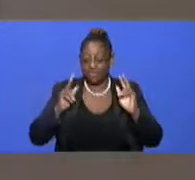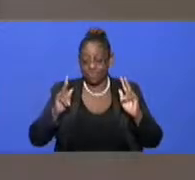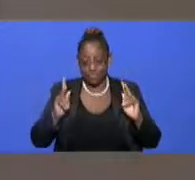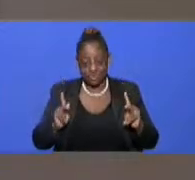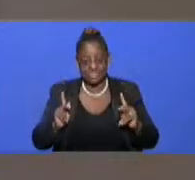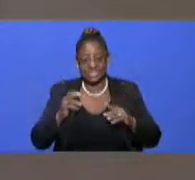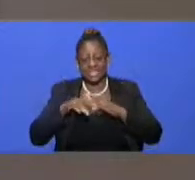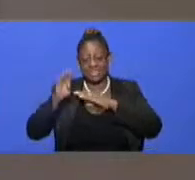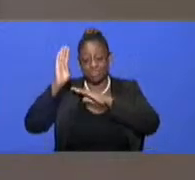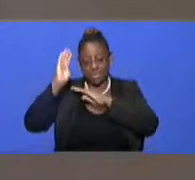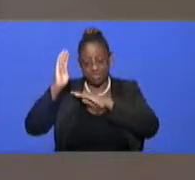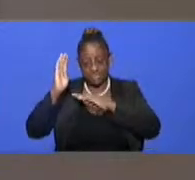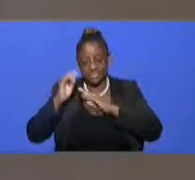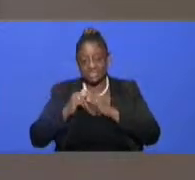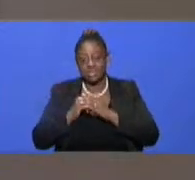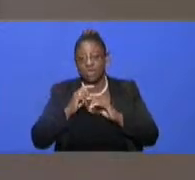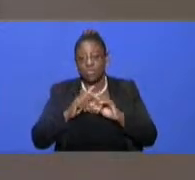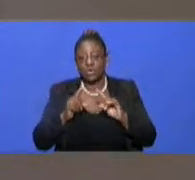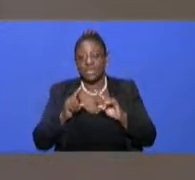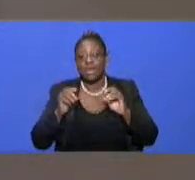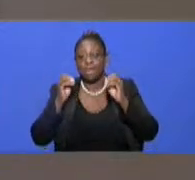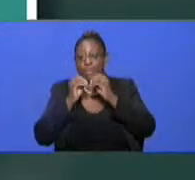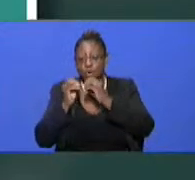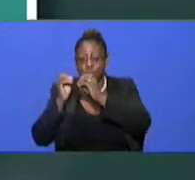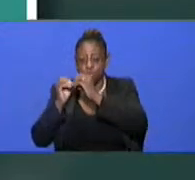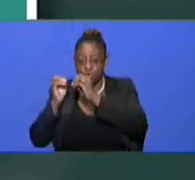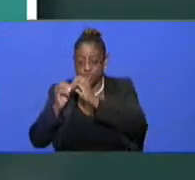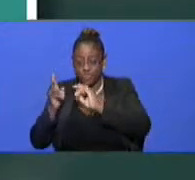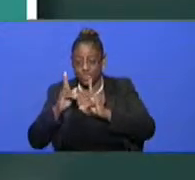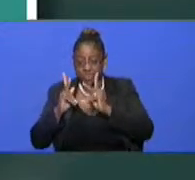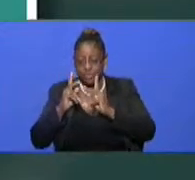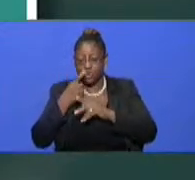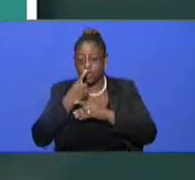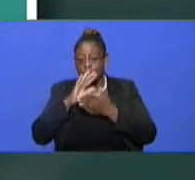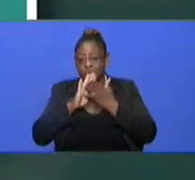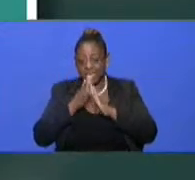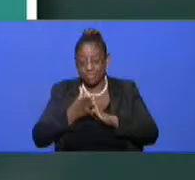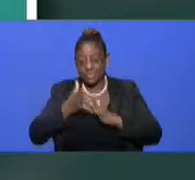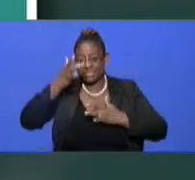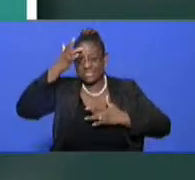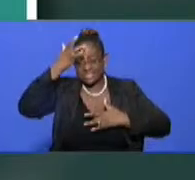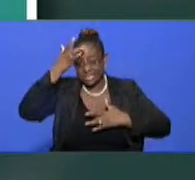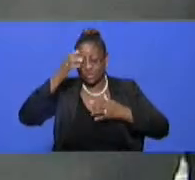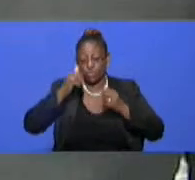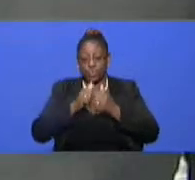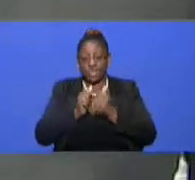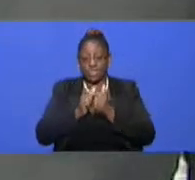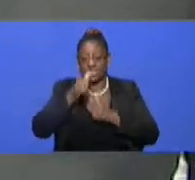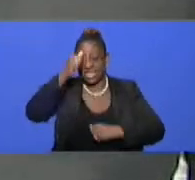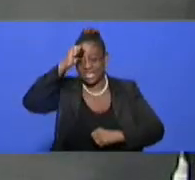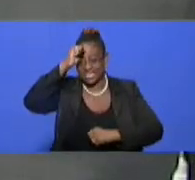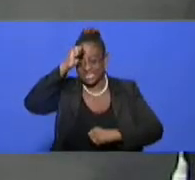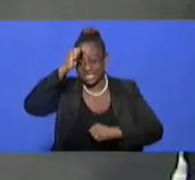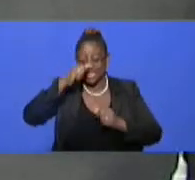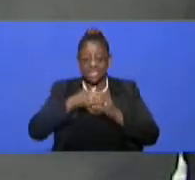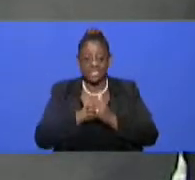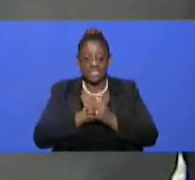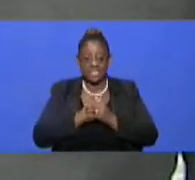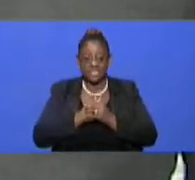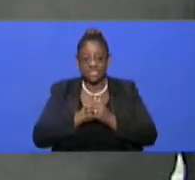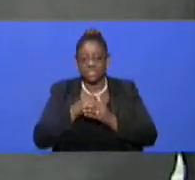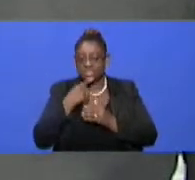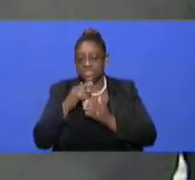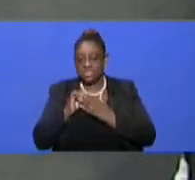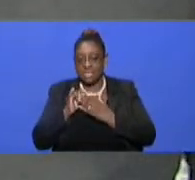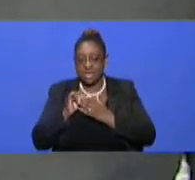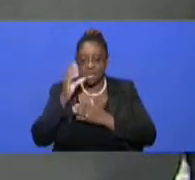in the Bahamas, but we see the increasing numbers of persons who have been diagnosed by these WhatsApp going around, oh,